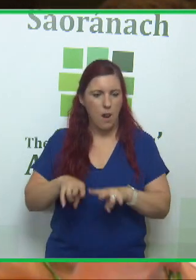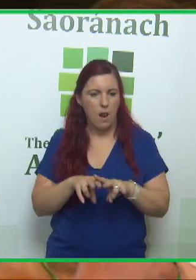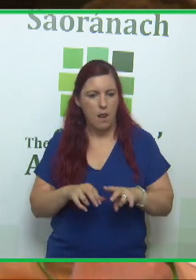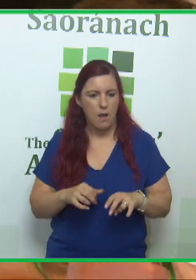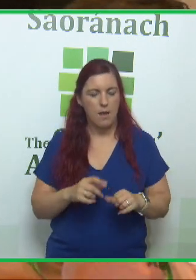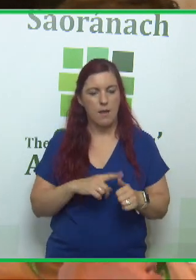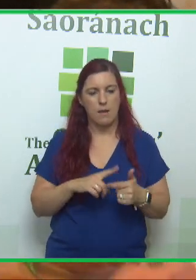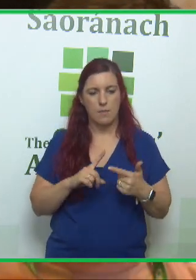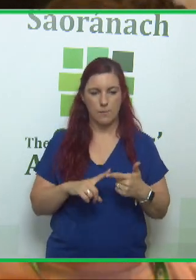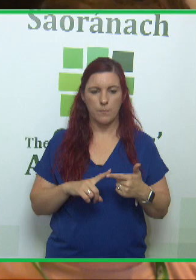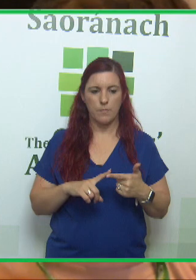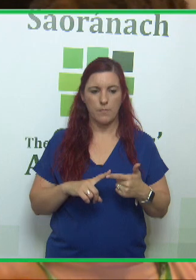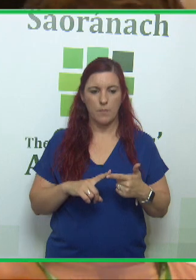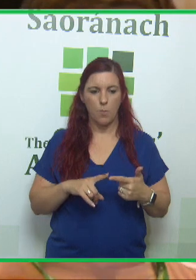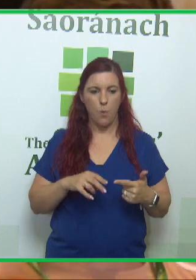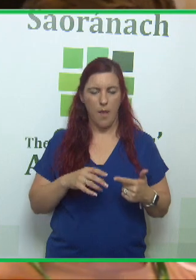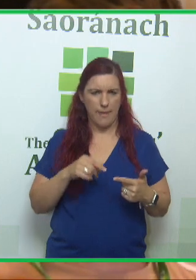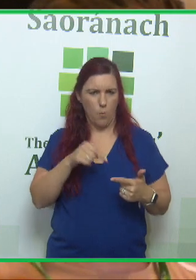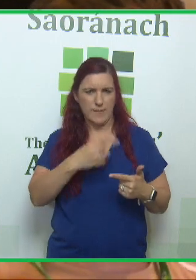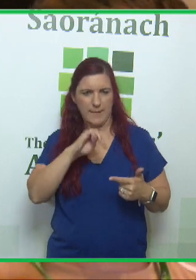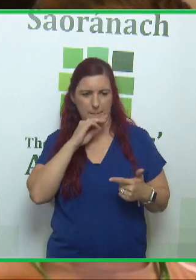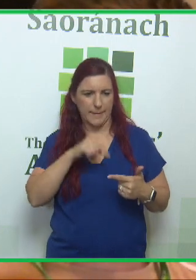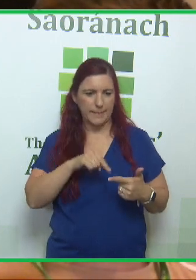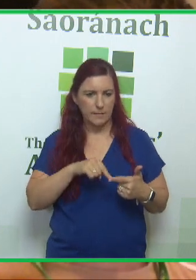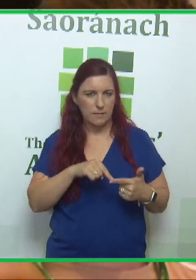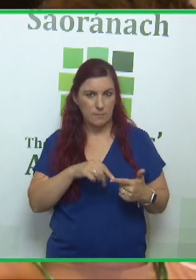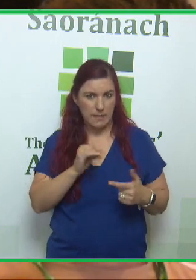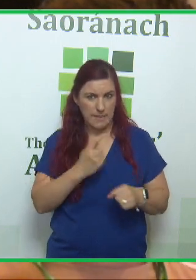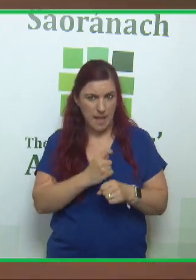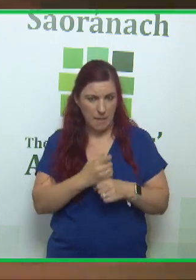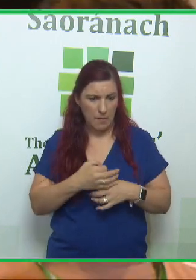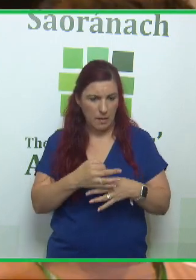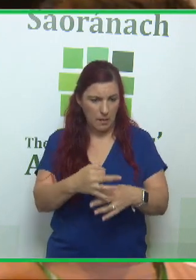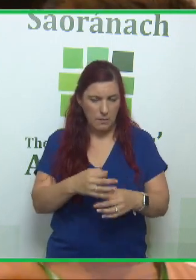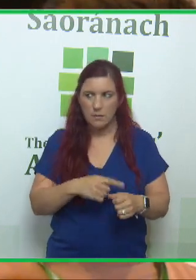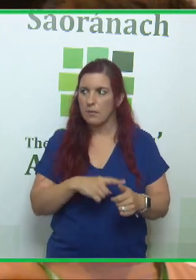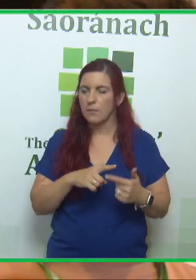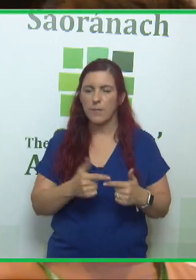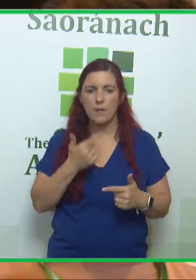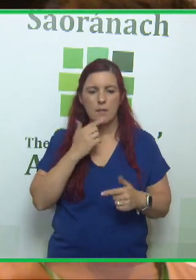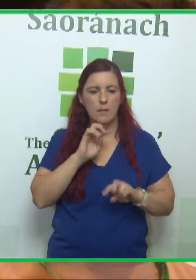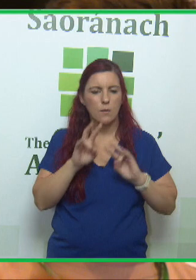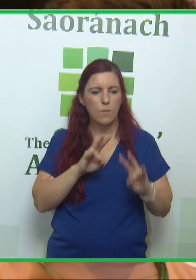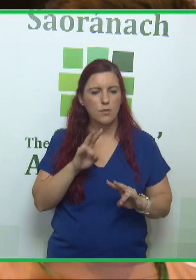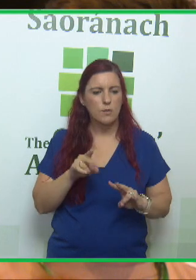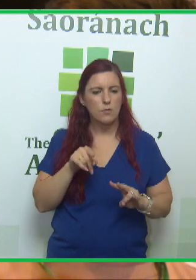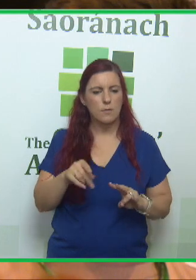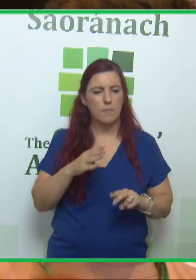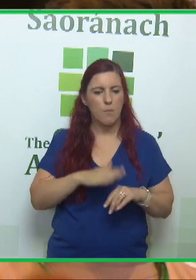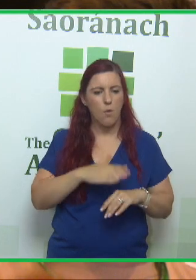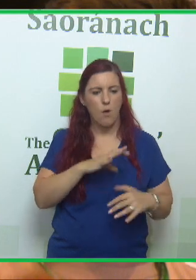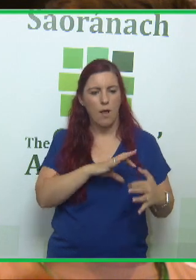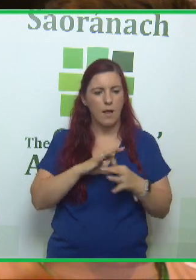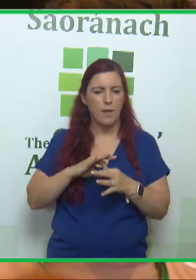money? What's the reality of that, and does it take a long time to reach consensus? The second question, I suppose, is to Dermot King,